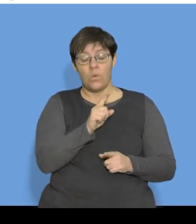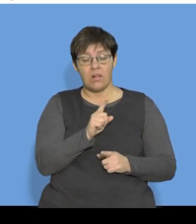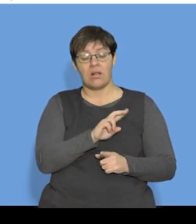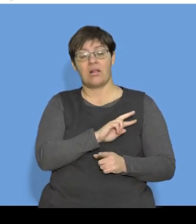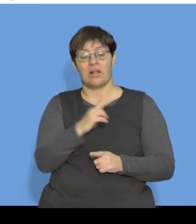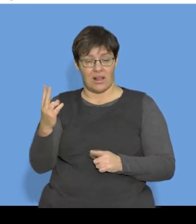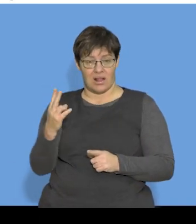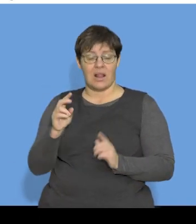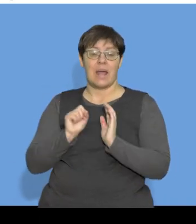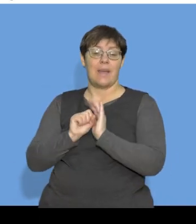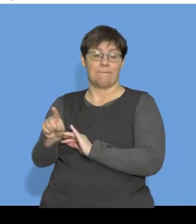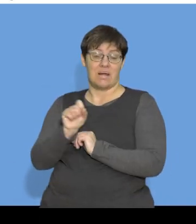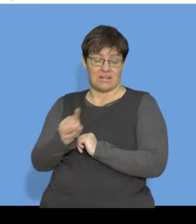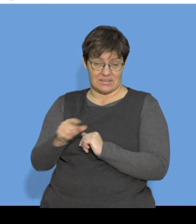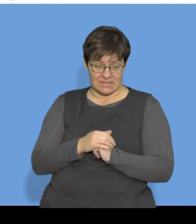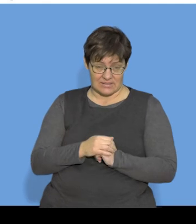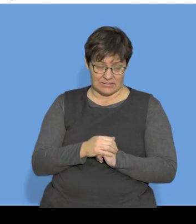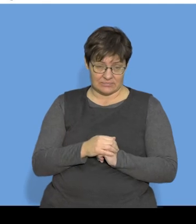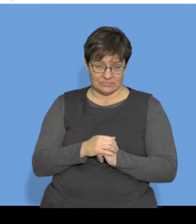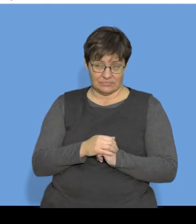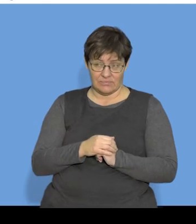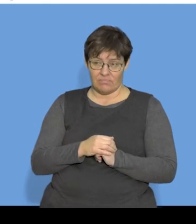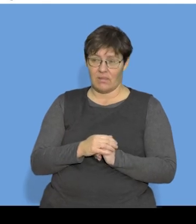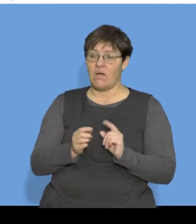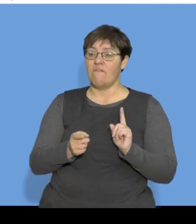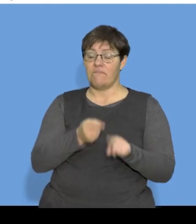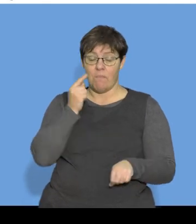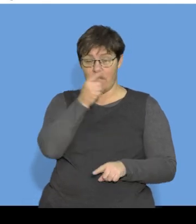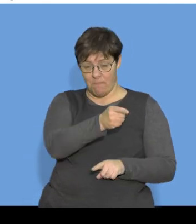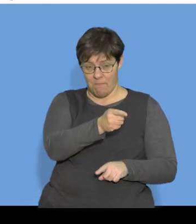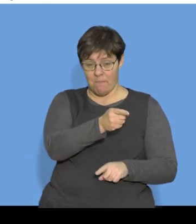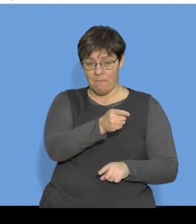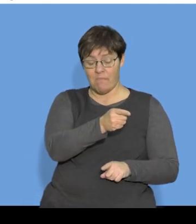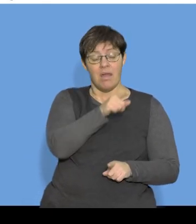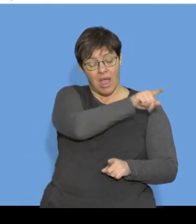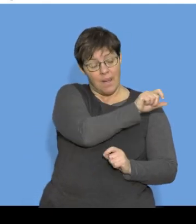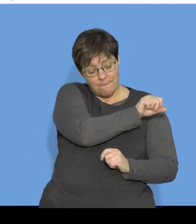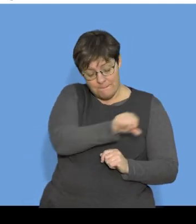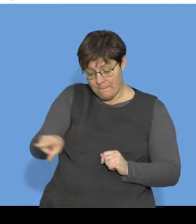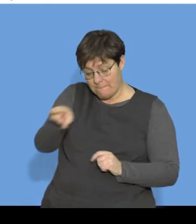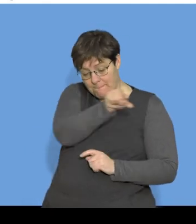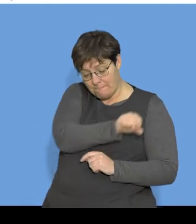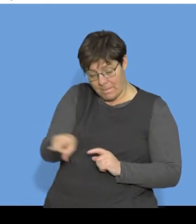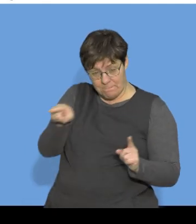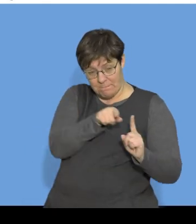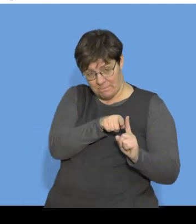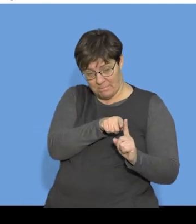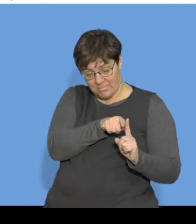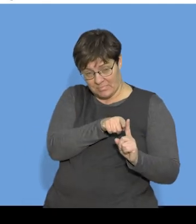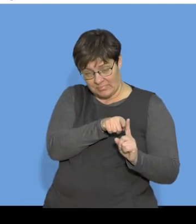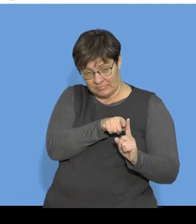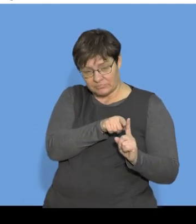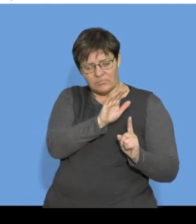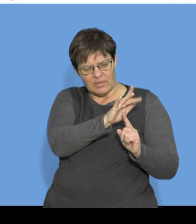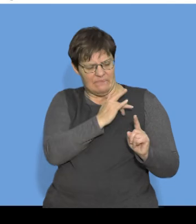will transmit the impulse. Remember, from the sense organs to the sensory neuron, the impulse will